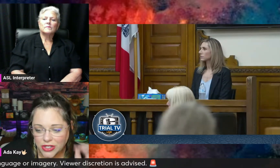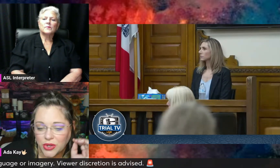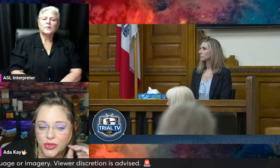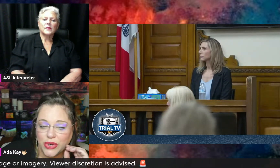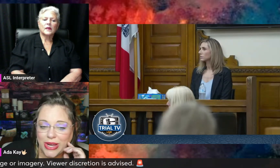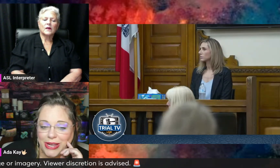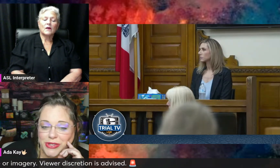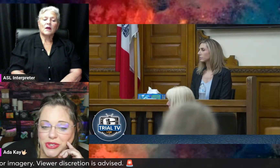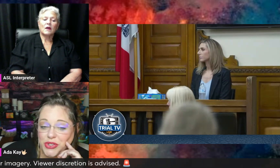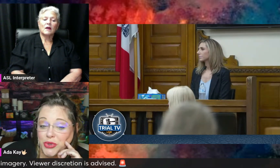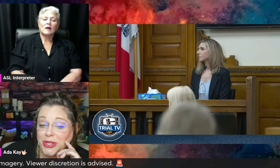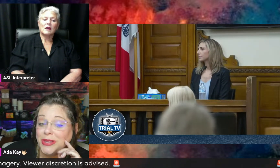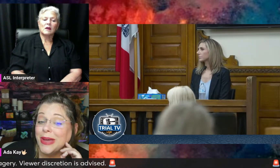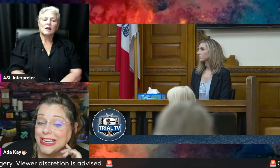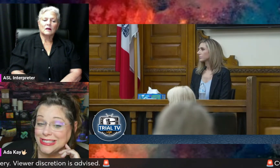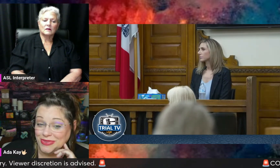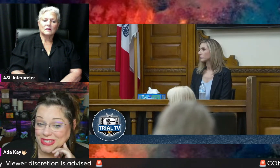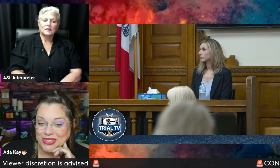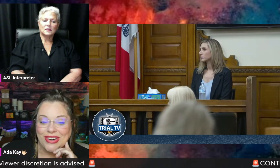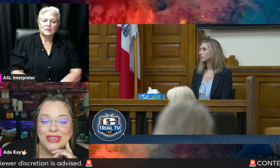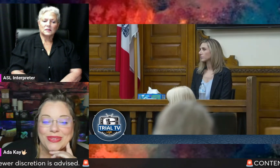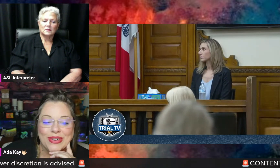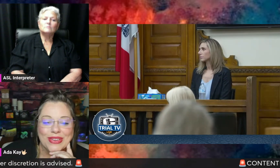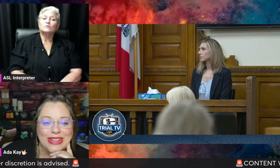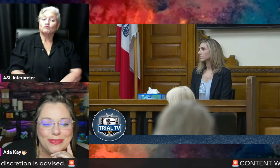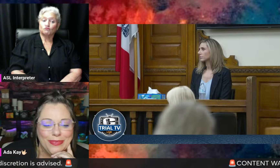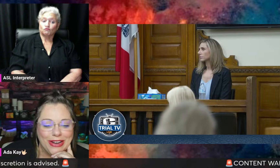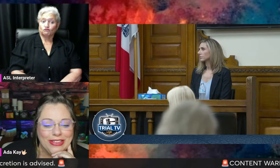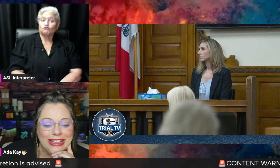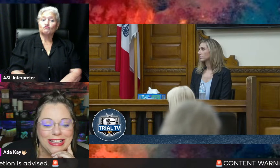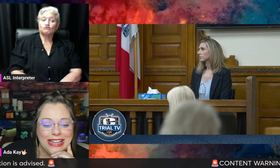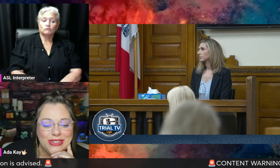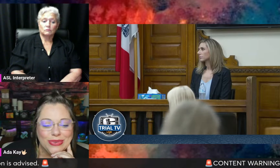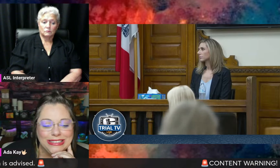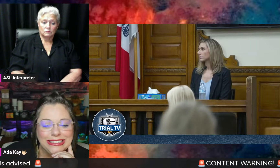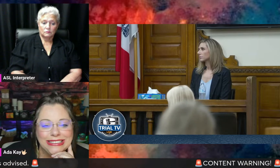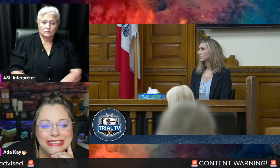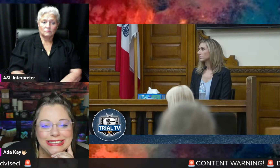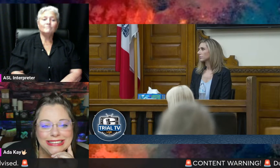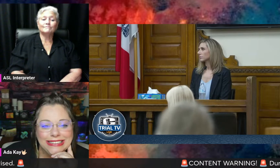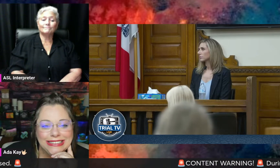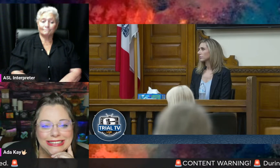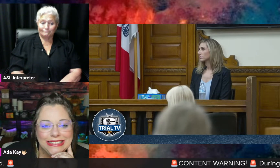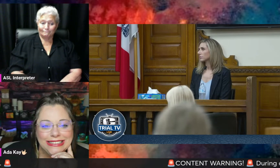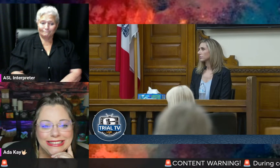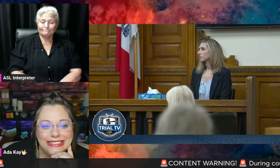I can tell you Diane's enjoying the pace of this trial better than the last one.